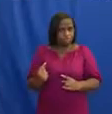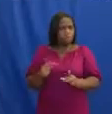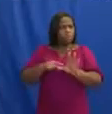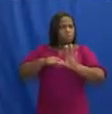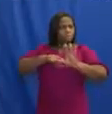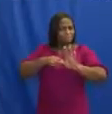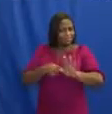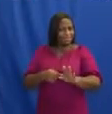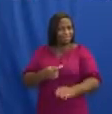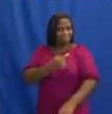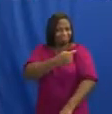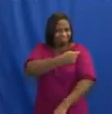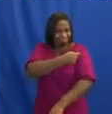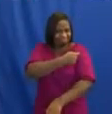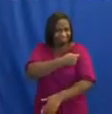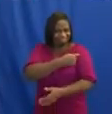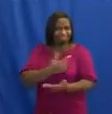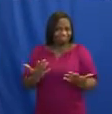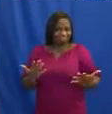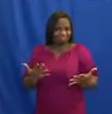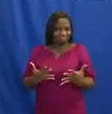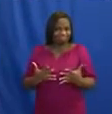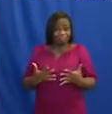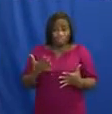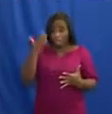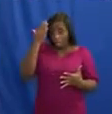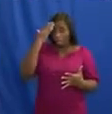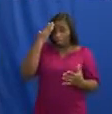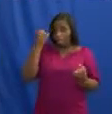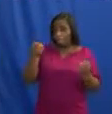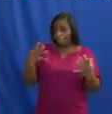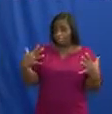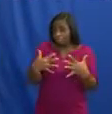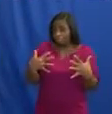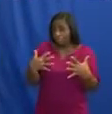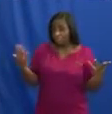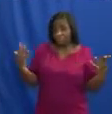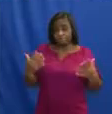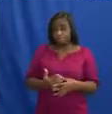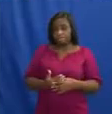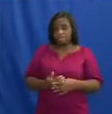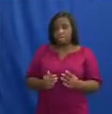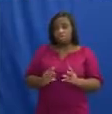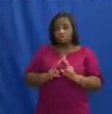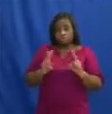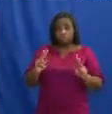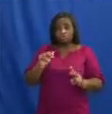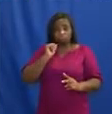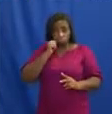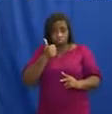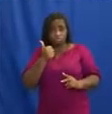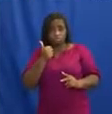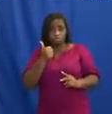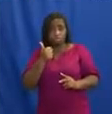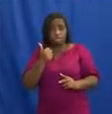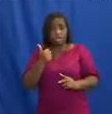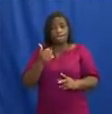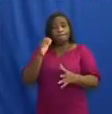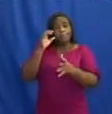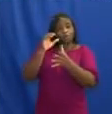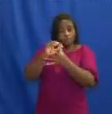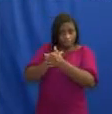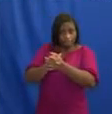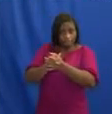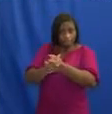Yebeshasi ya wo paniano. Minuse bring slow paniano. Inchi ochina. Memene me yire